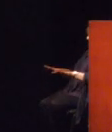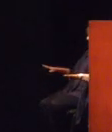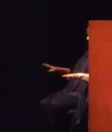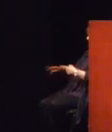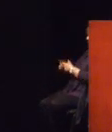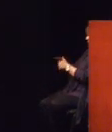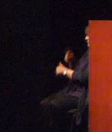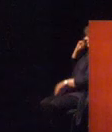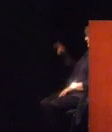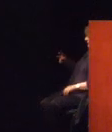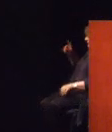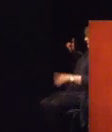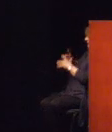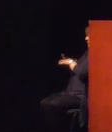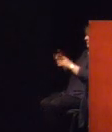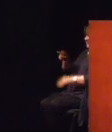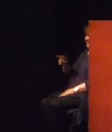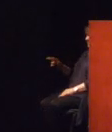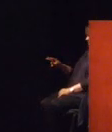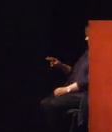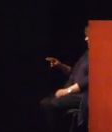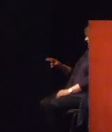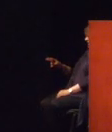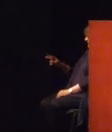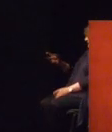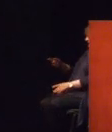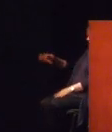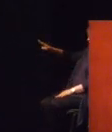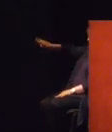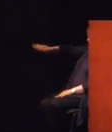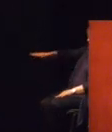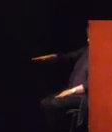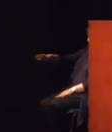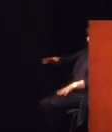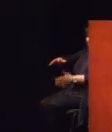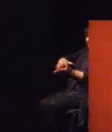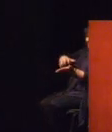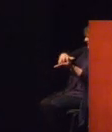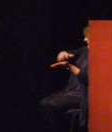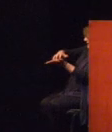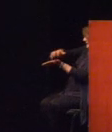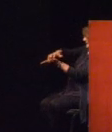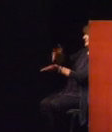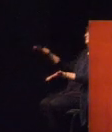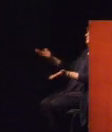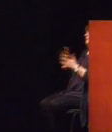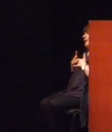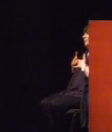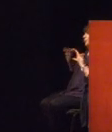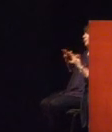when I first saw it, because it had such significant grooving and wear in it, and so I am just thrilled that that